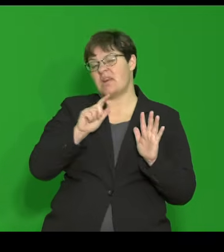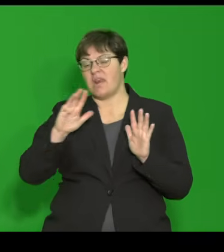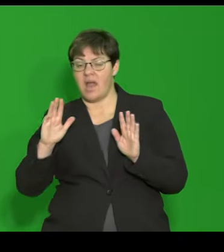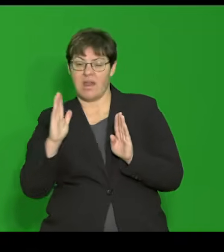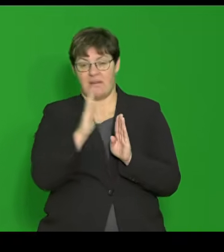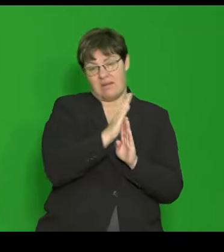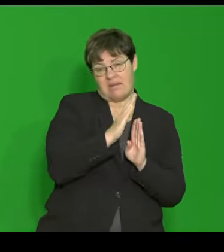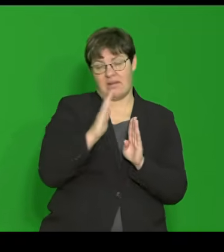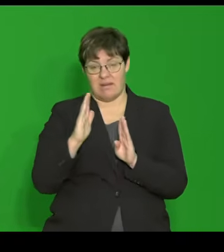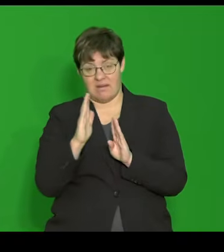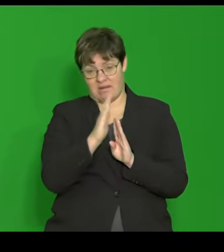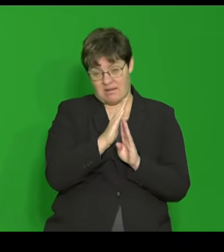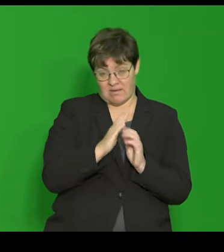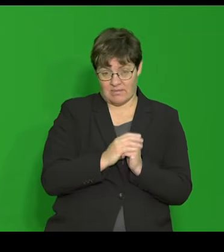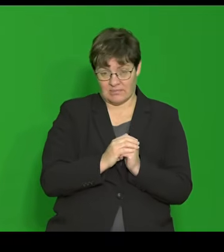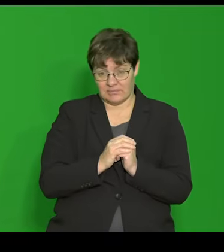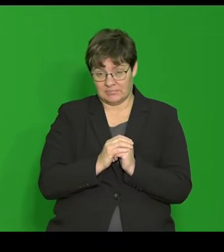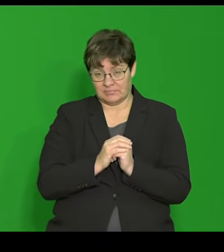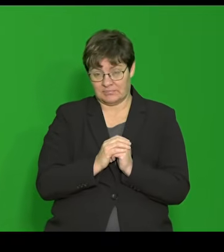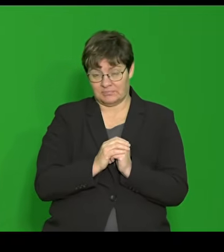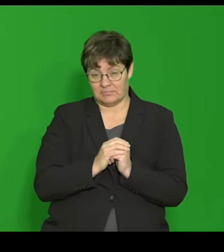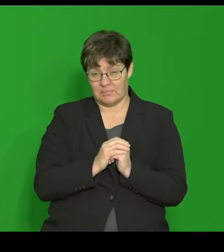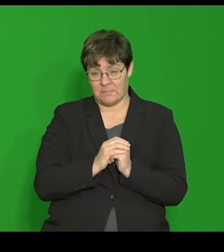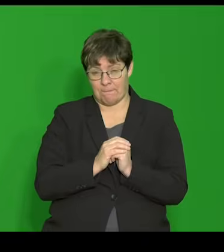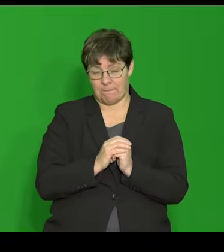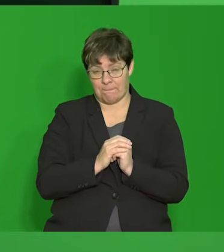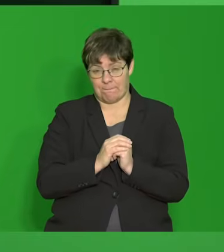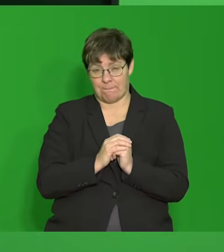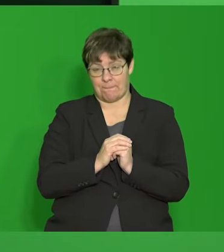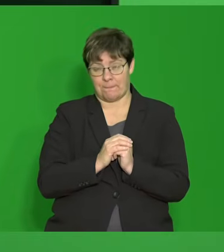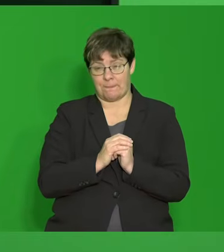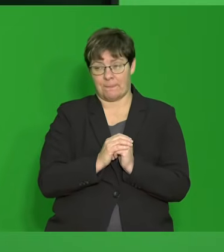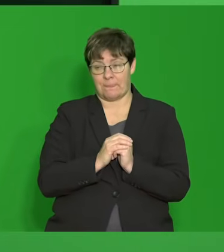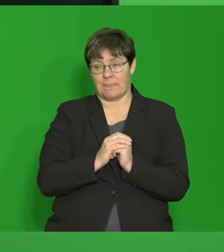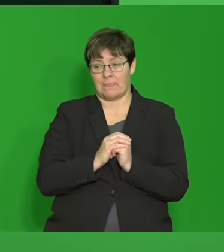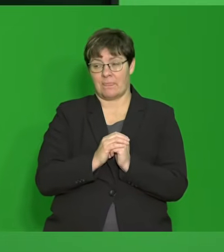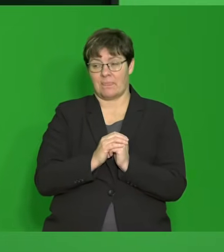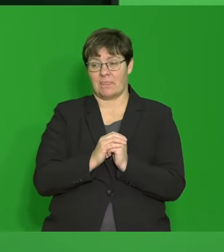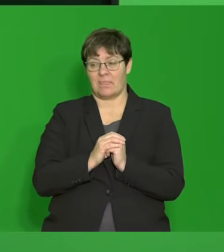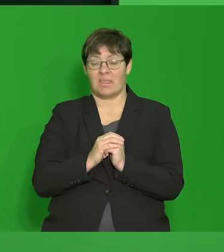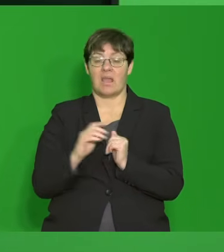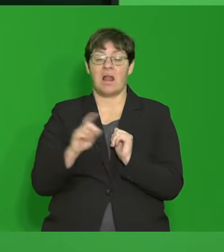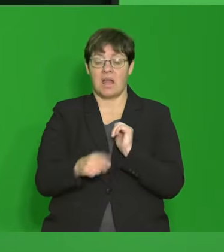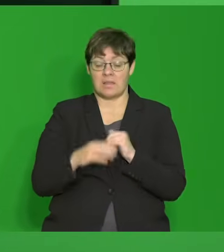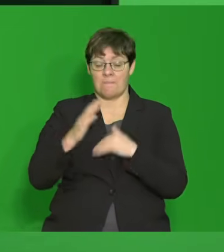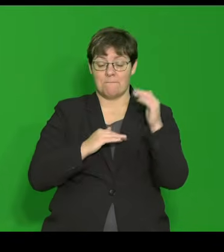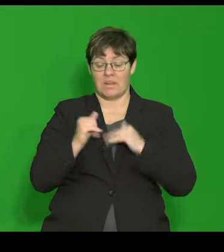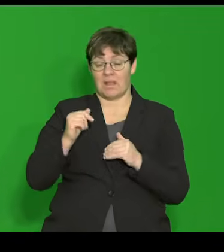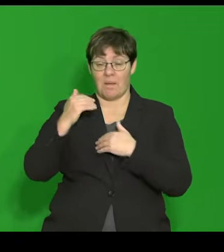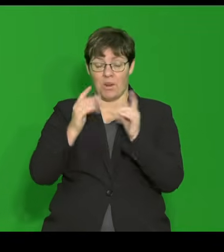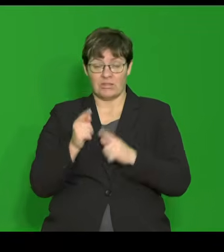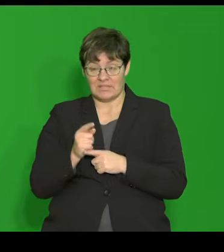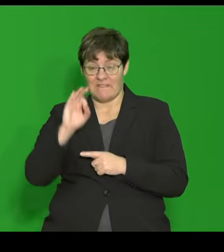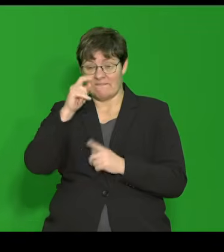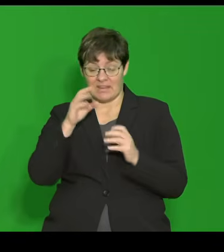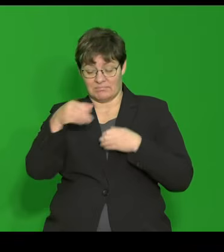now is back to alkaline, which is slightly above 7 to about 9. And finally, the building